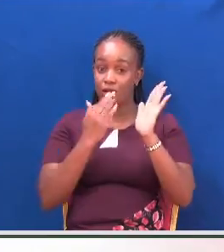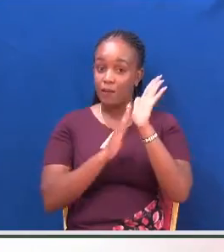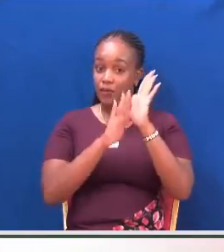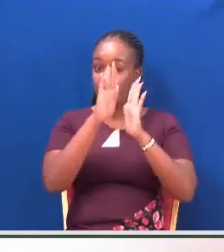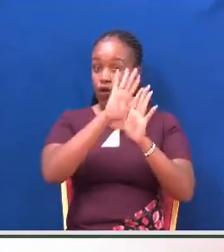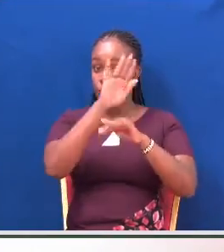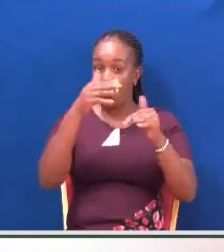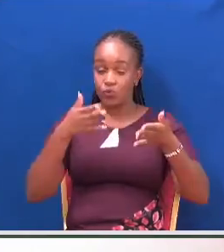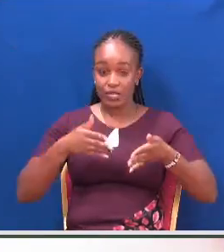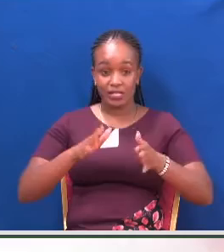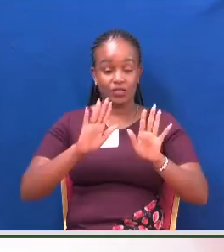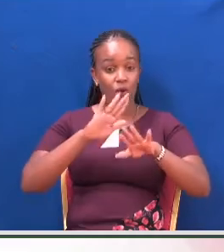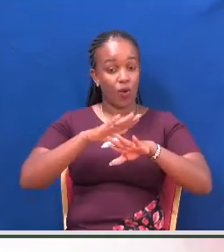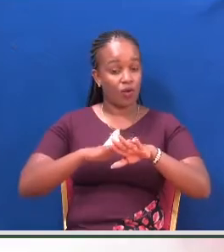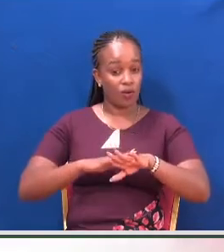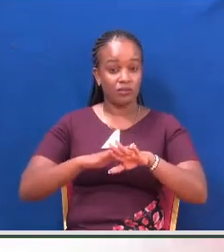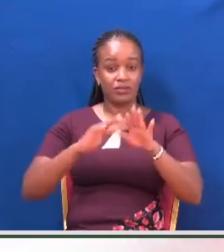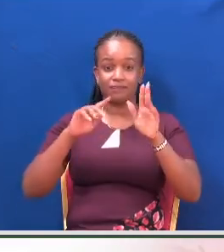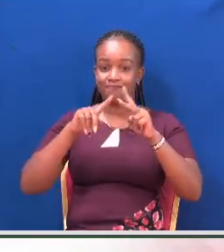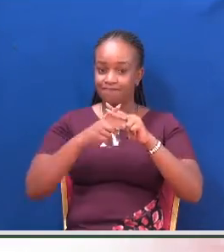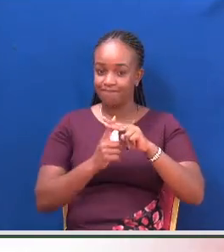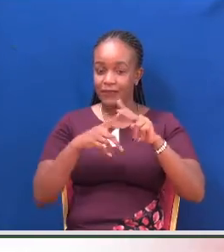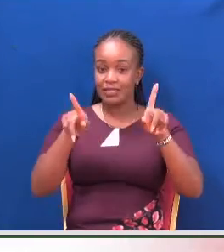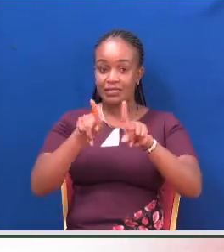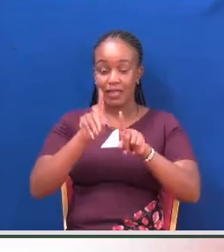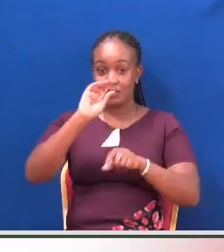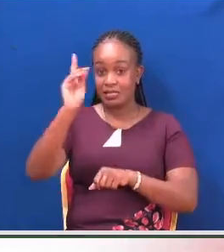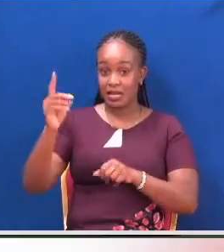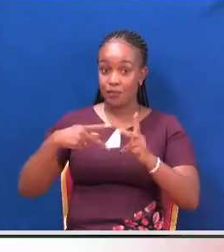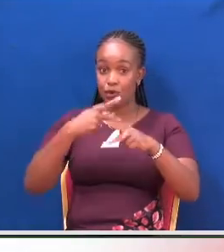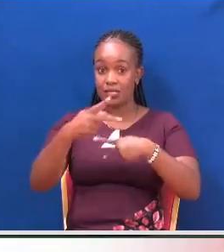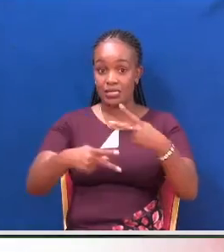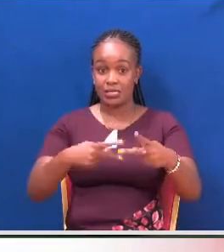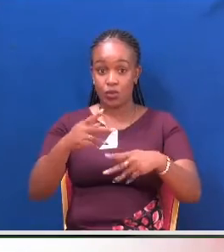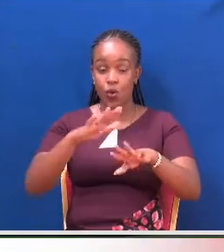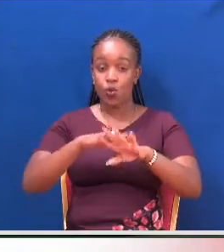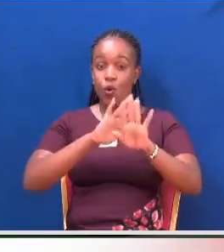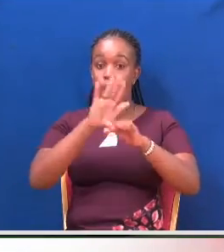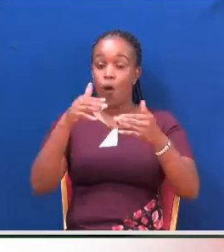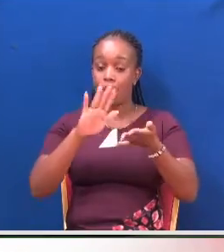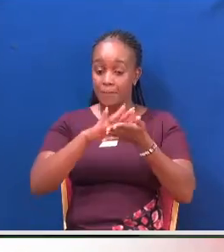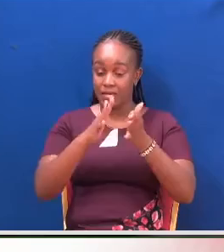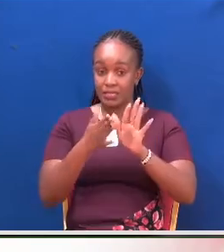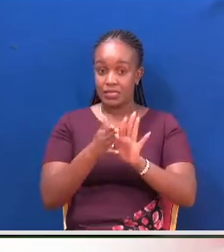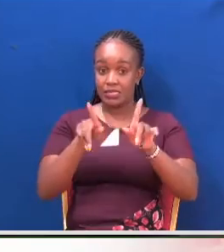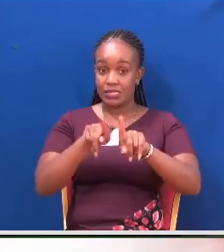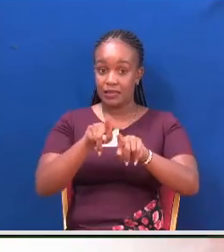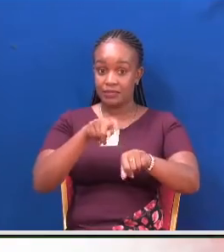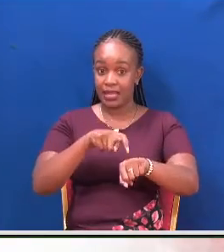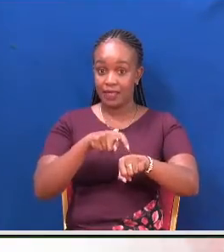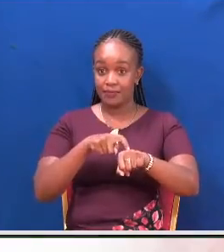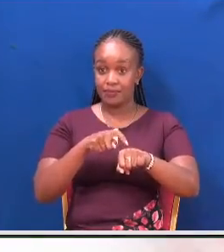of electronics, design, materials, processes, and assembly of component packages. In the meantime, Gearbox